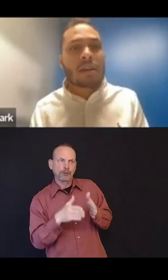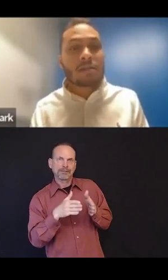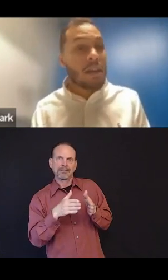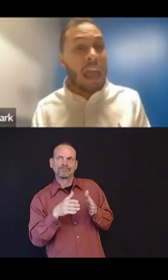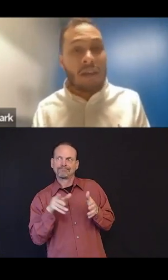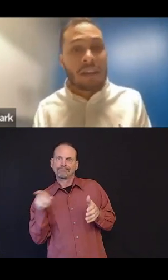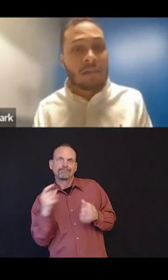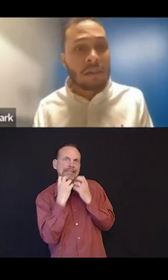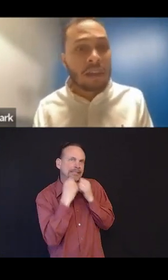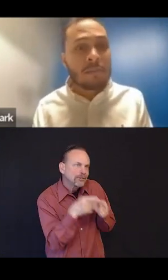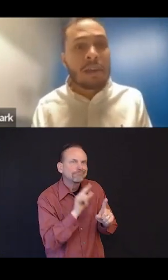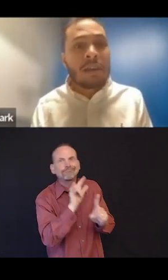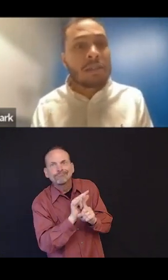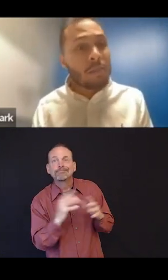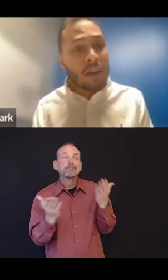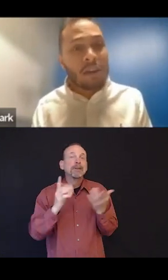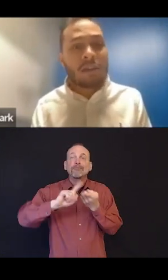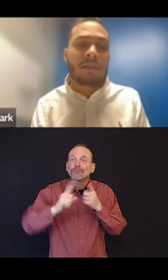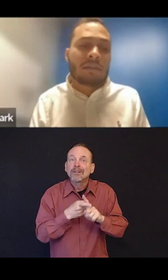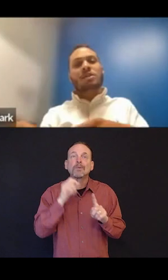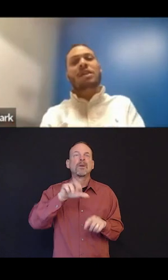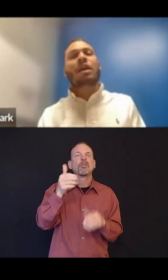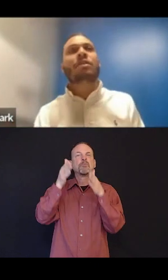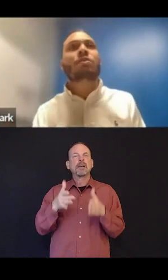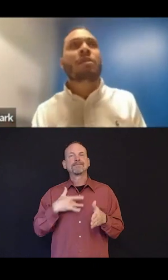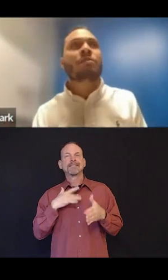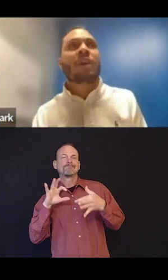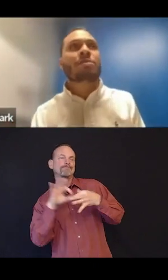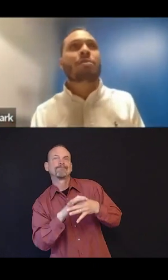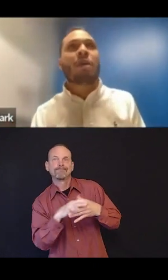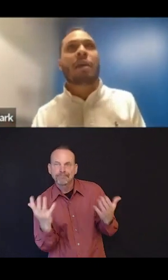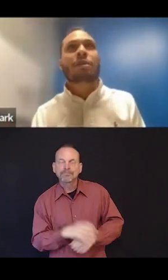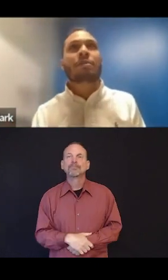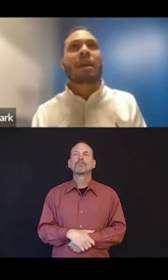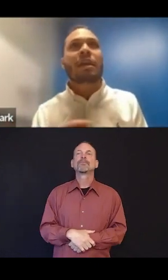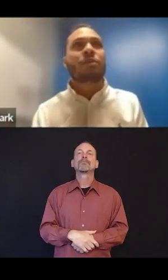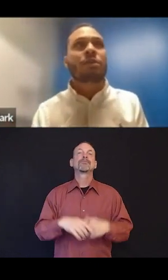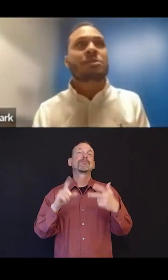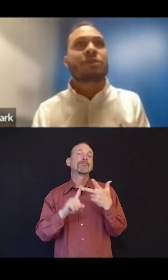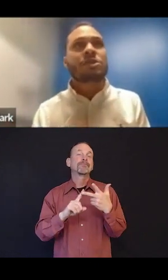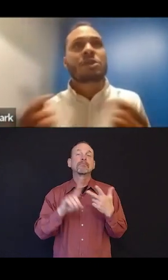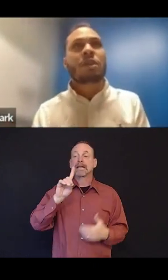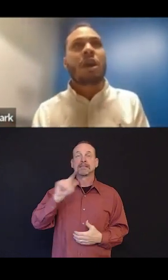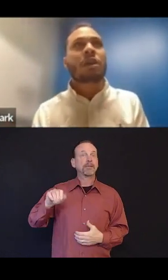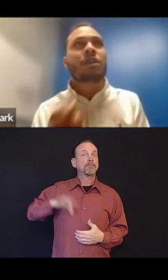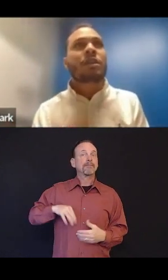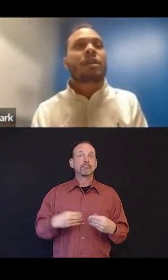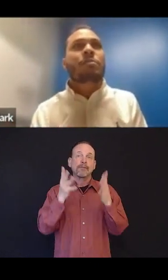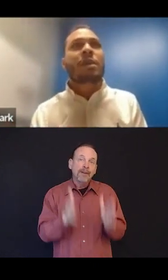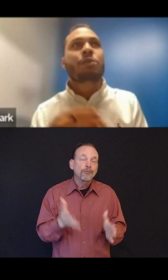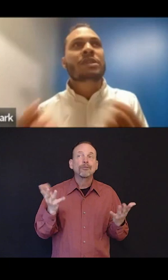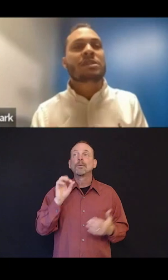and can advocate for them, the better. First, I really want to frame the problem, which has been for so